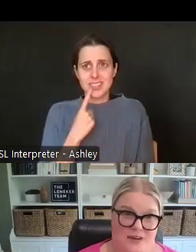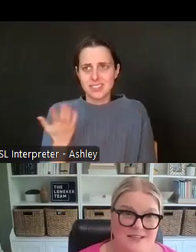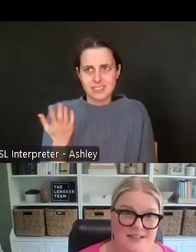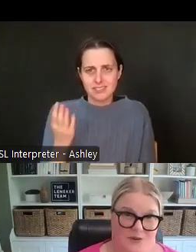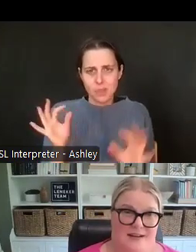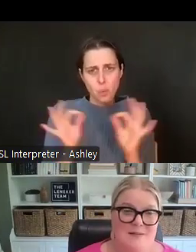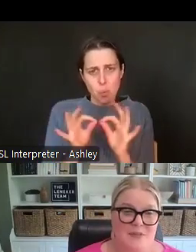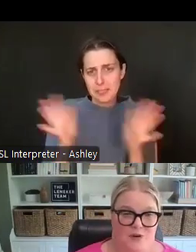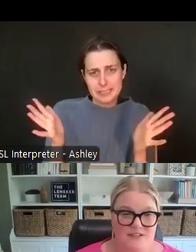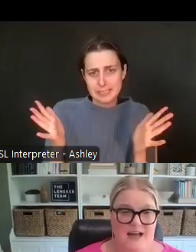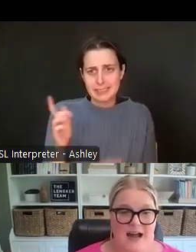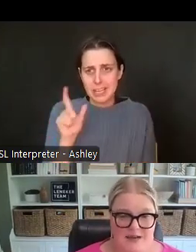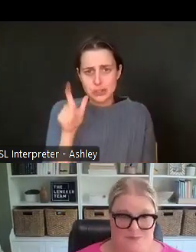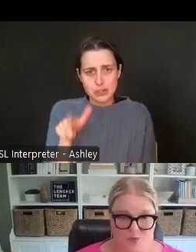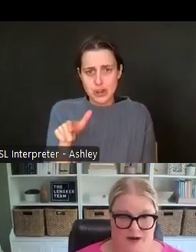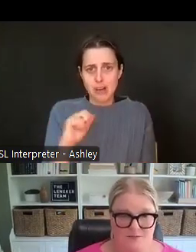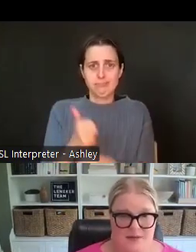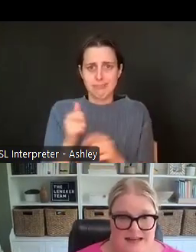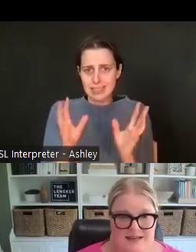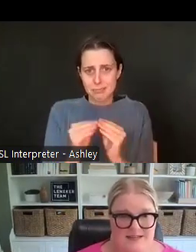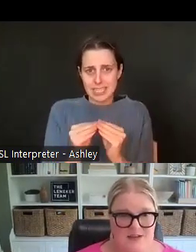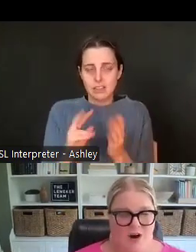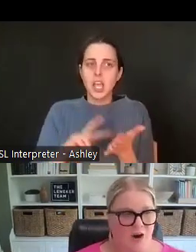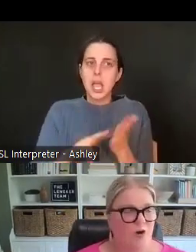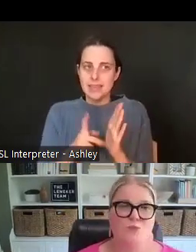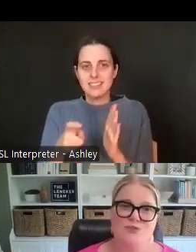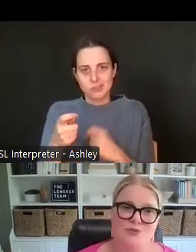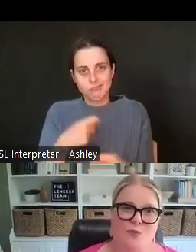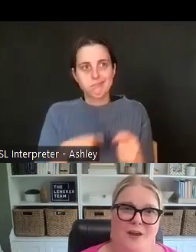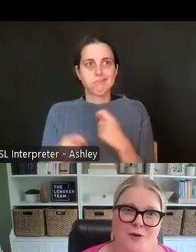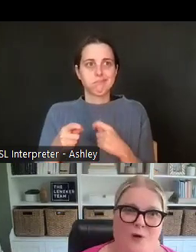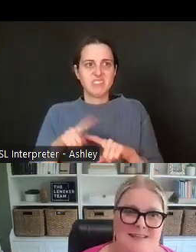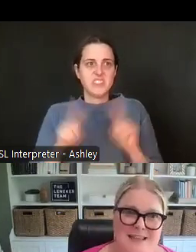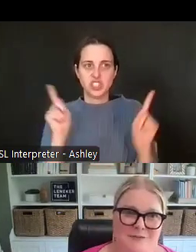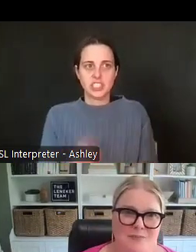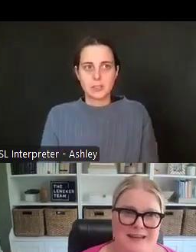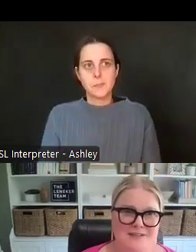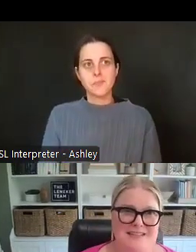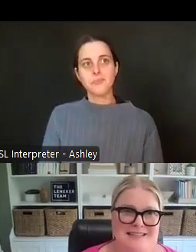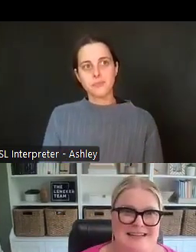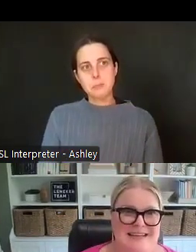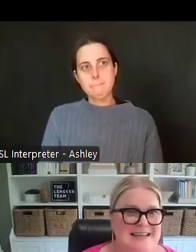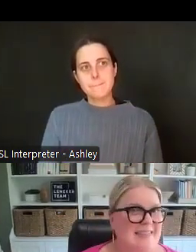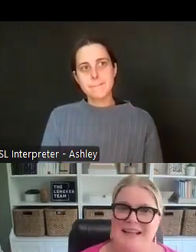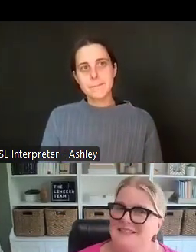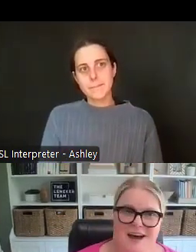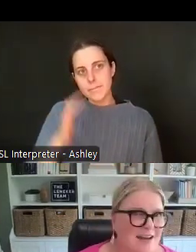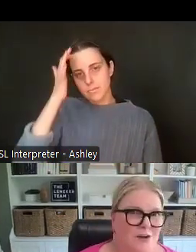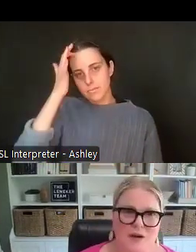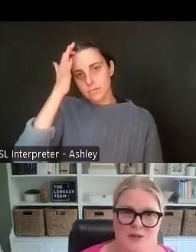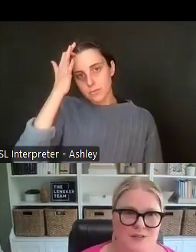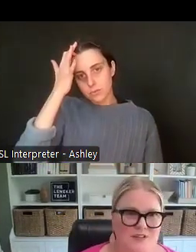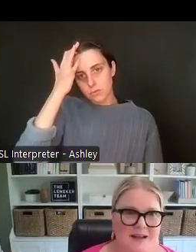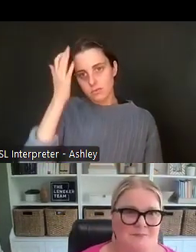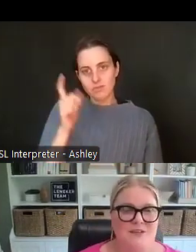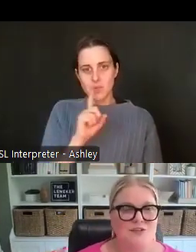worth reconsidering. There are times where meetings are almost one-on-ones that everybody else is sitting in, and that's not a